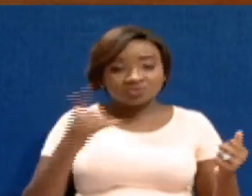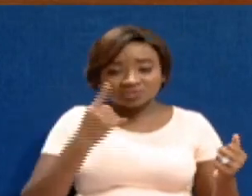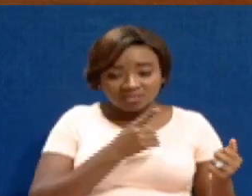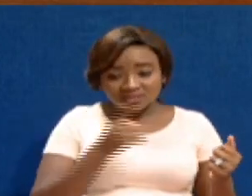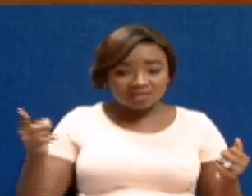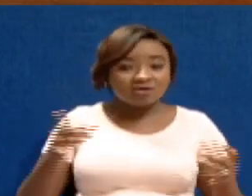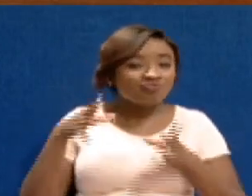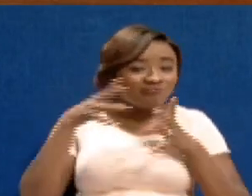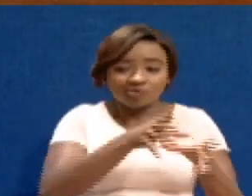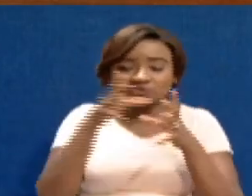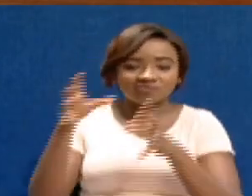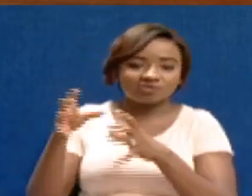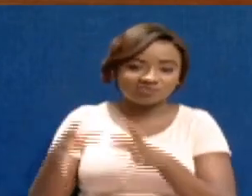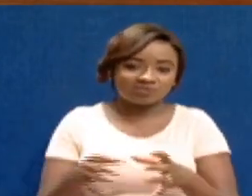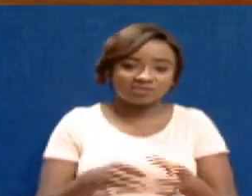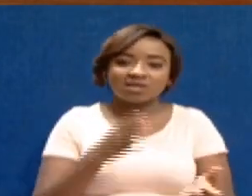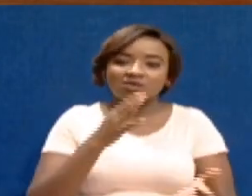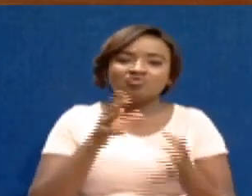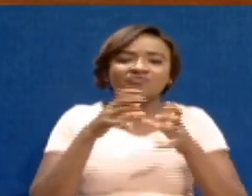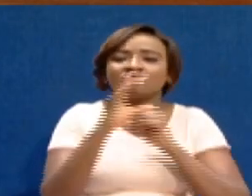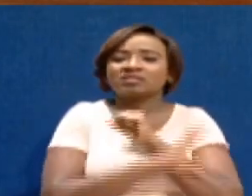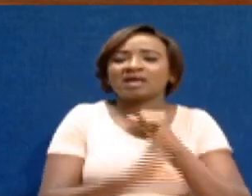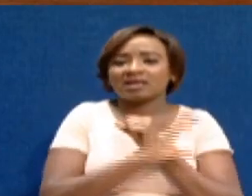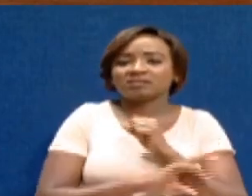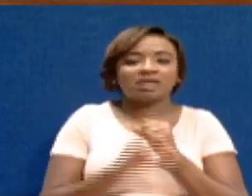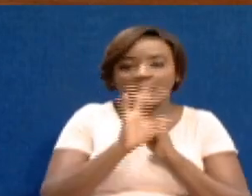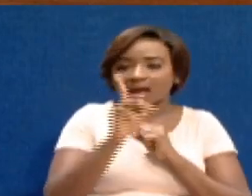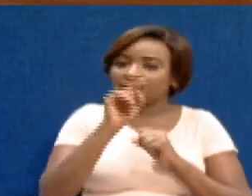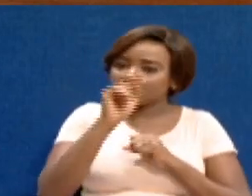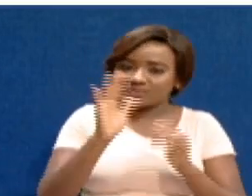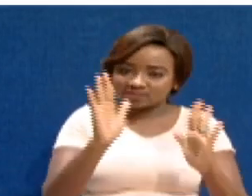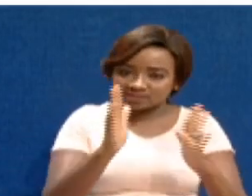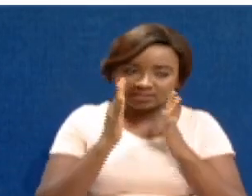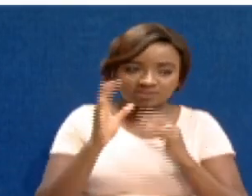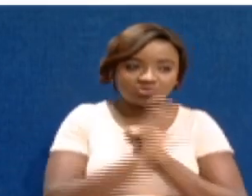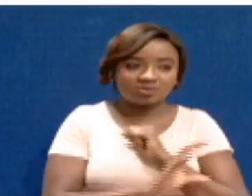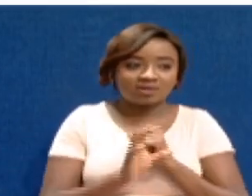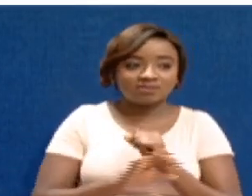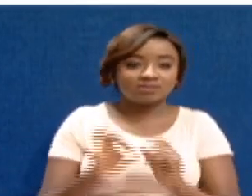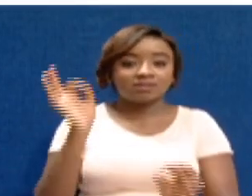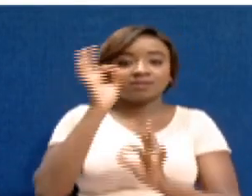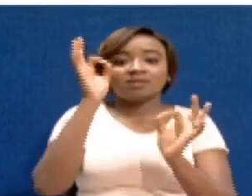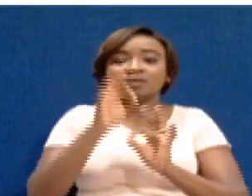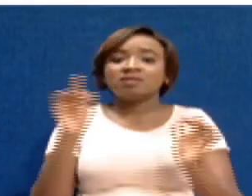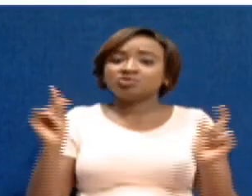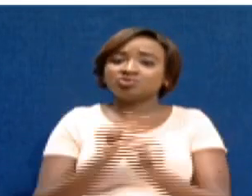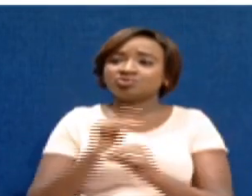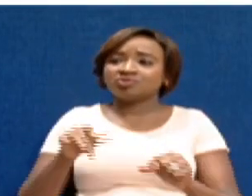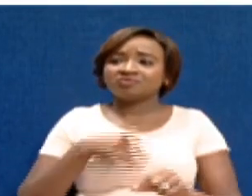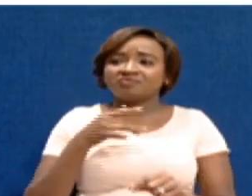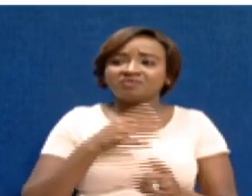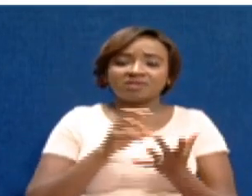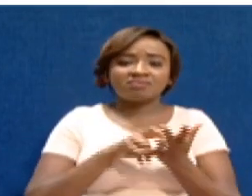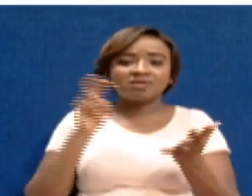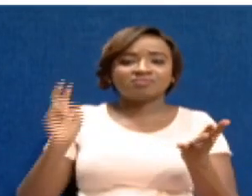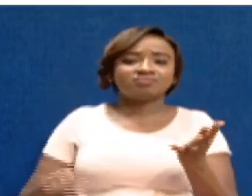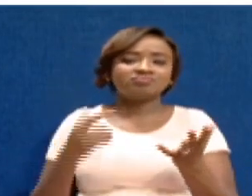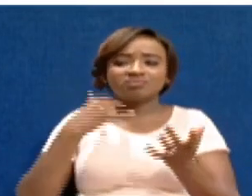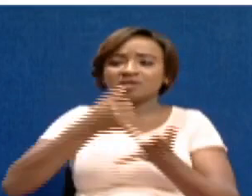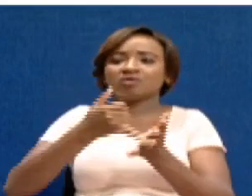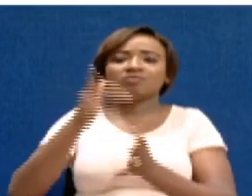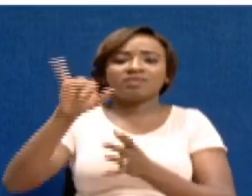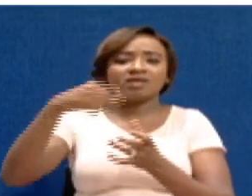right to voice my concerns. Even in our own families, we have a right. I listen to my children. Sometimes I don't necessarily agree with them,